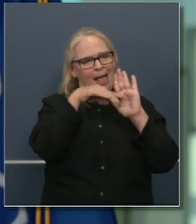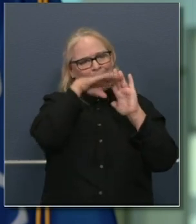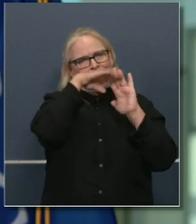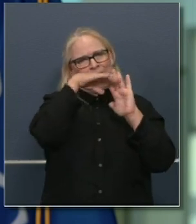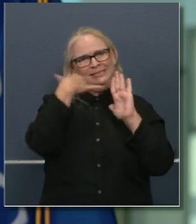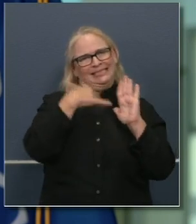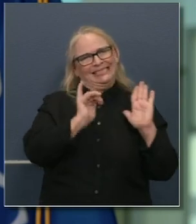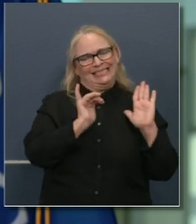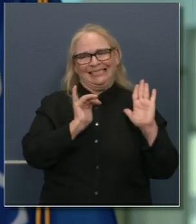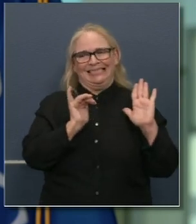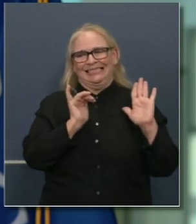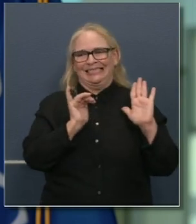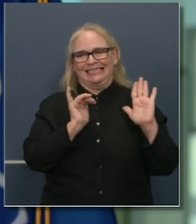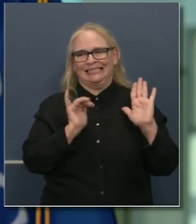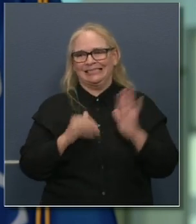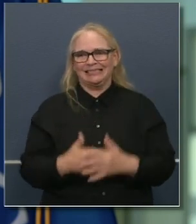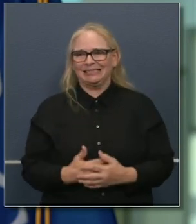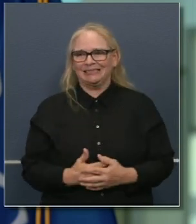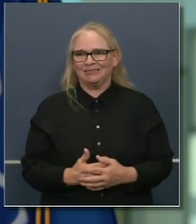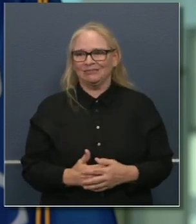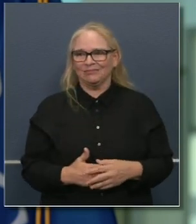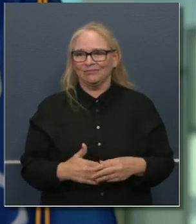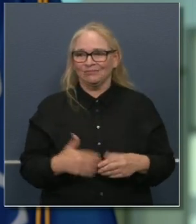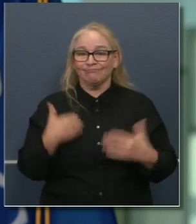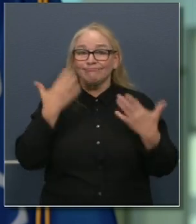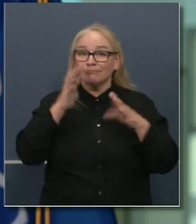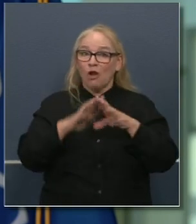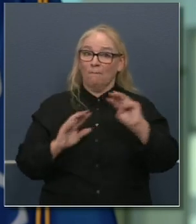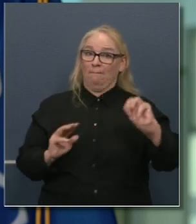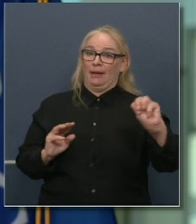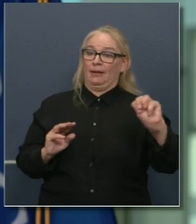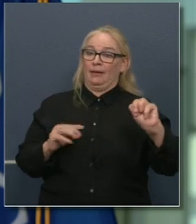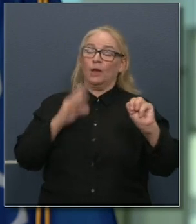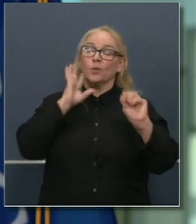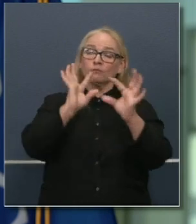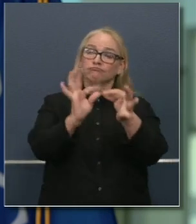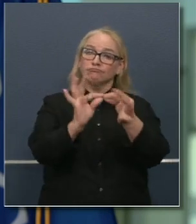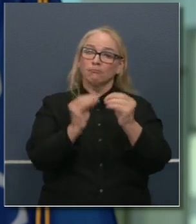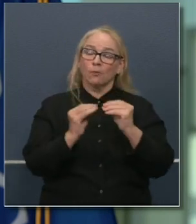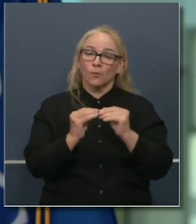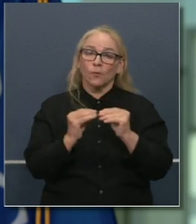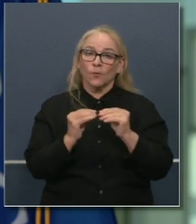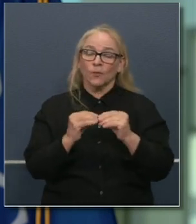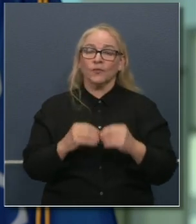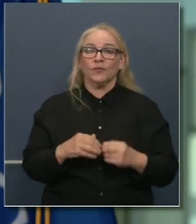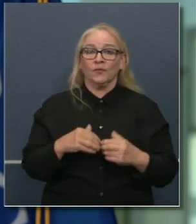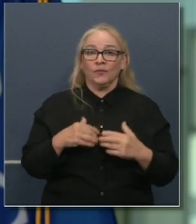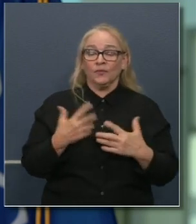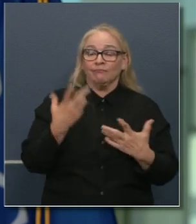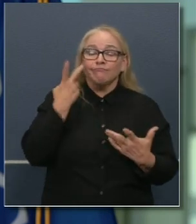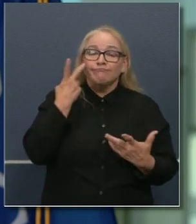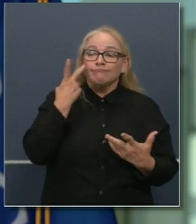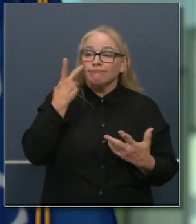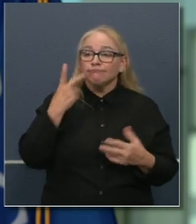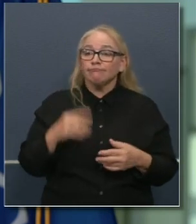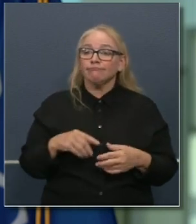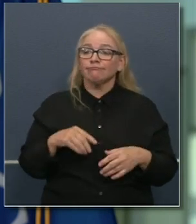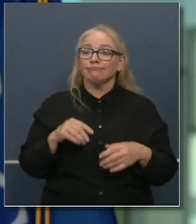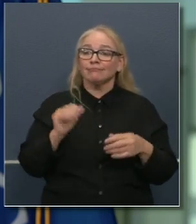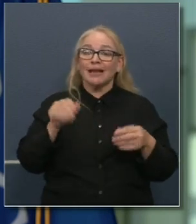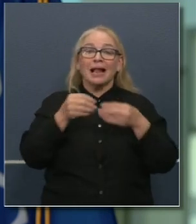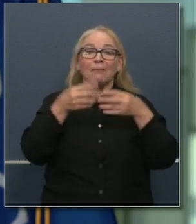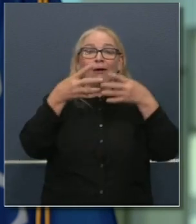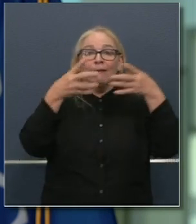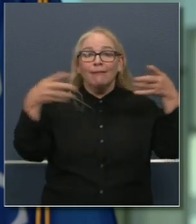we may be at a completely different place on Monday. And so, again, some of these data points, even these short-term